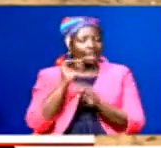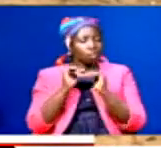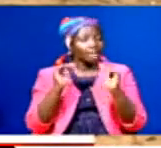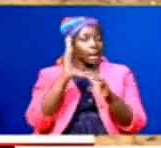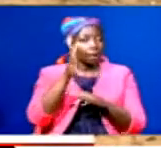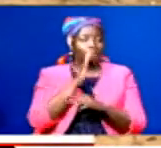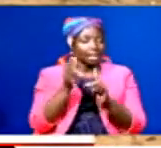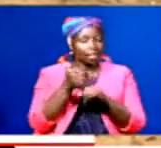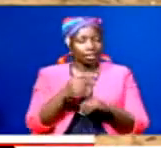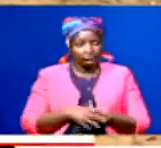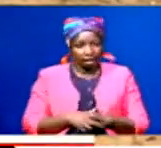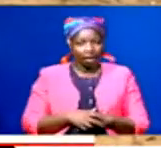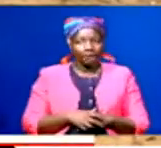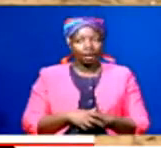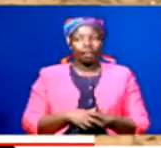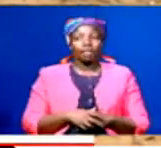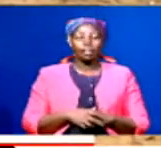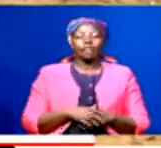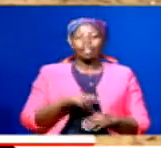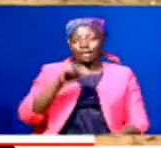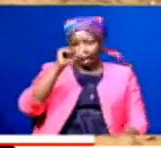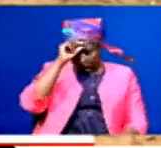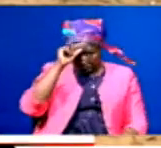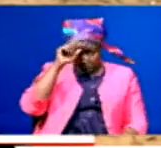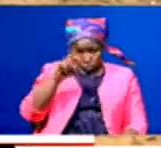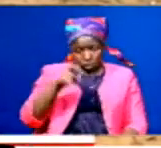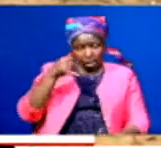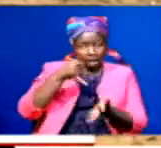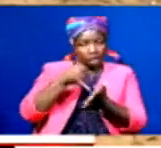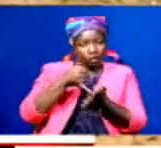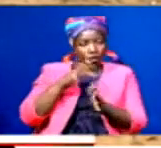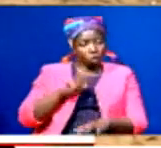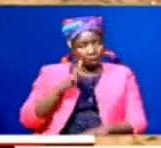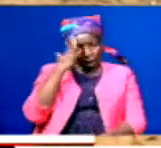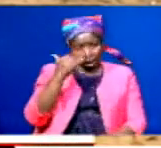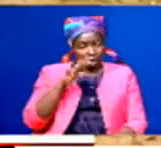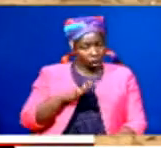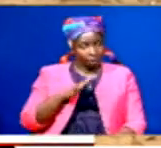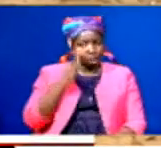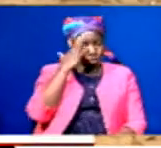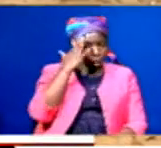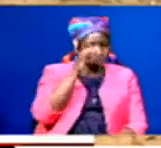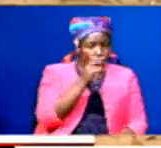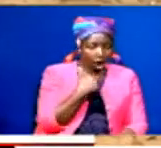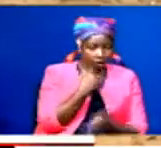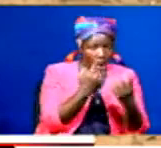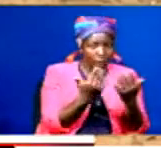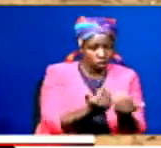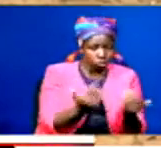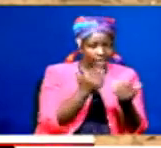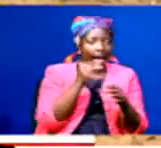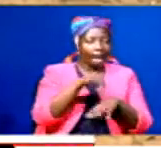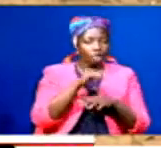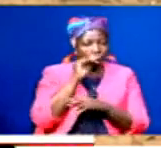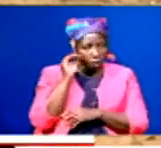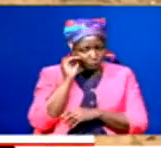nao wahusishe wa mama. Kwa sababu wewe mama unajua watoto wako wangapi uko nayo kwa nyumbani, watoto yako